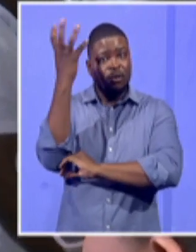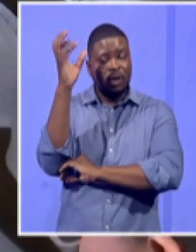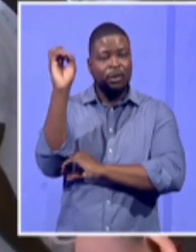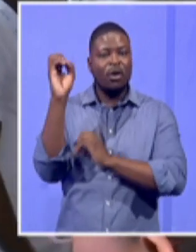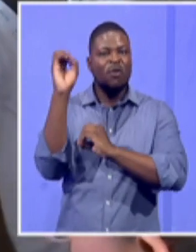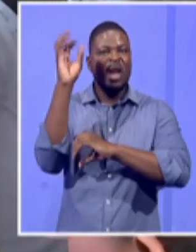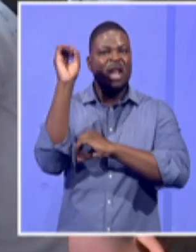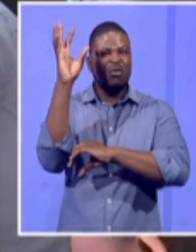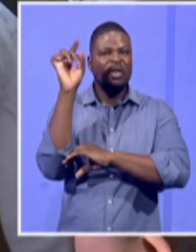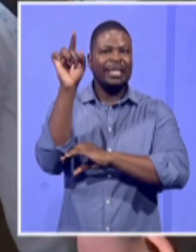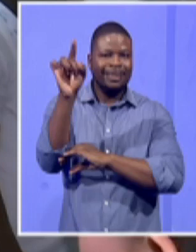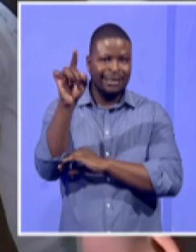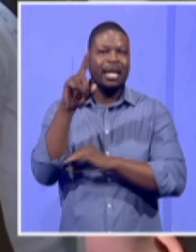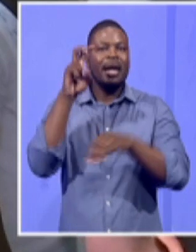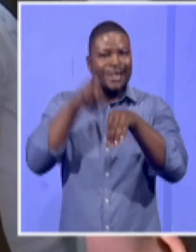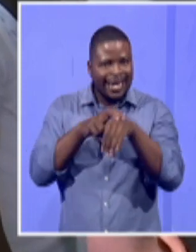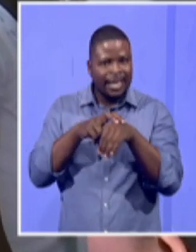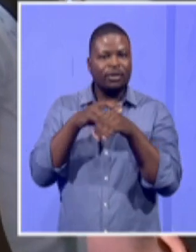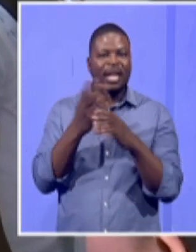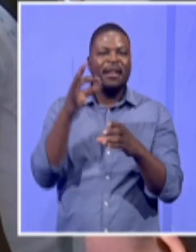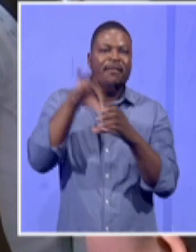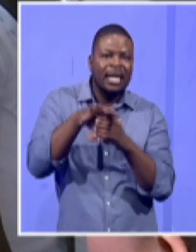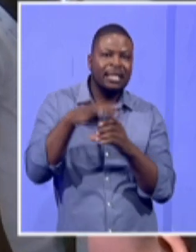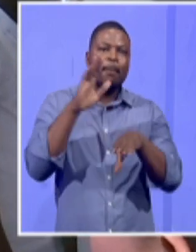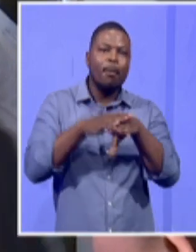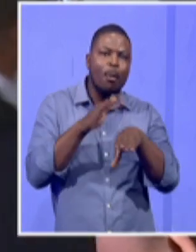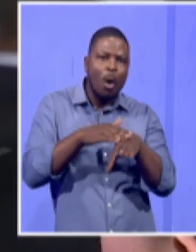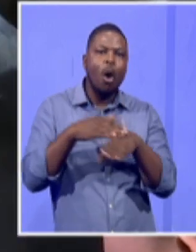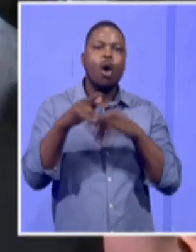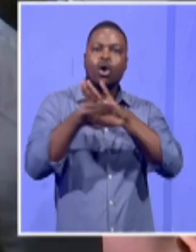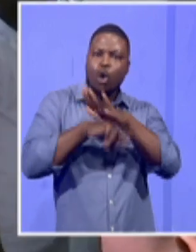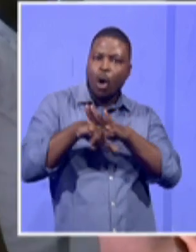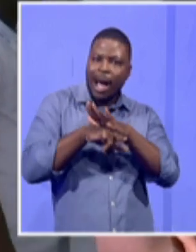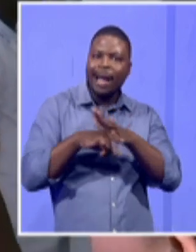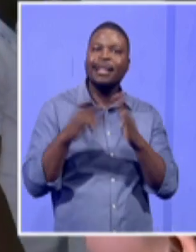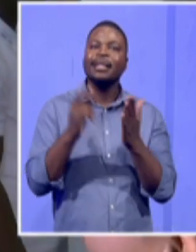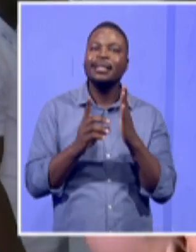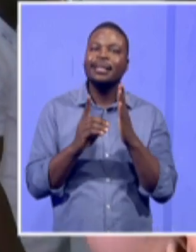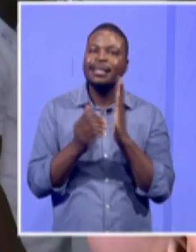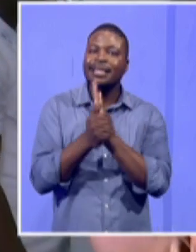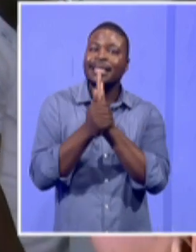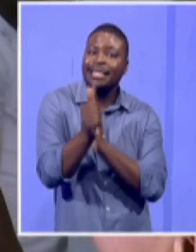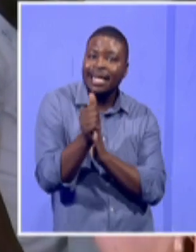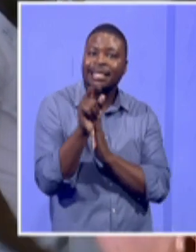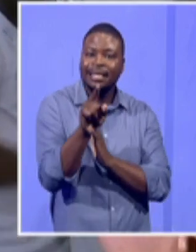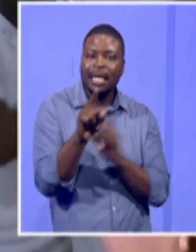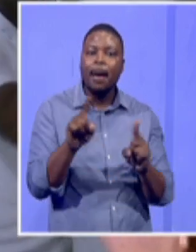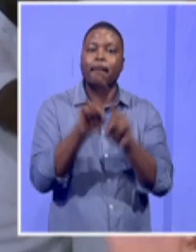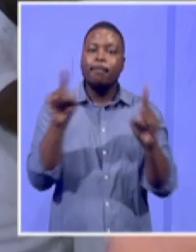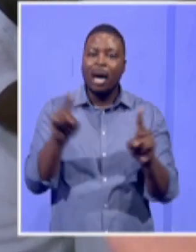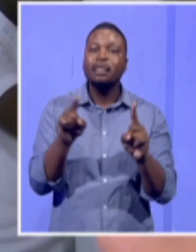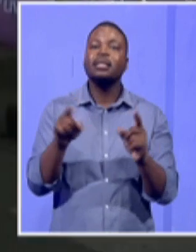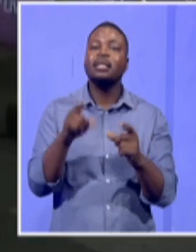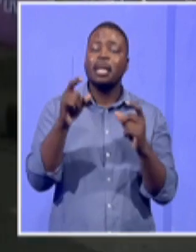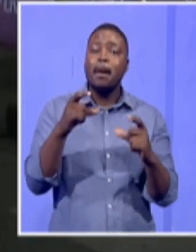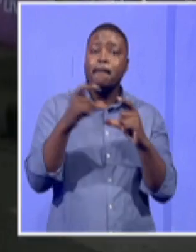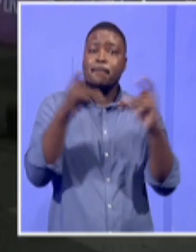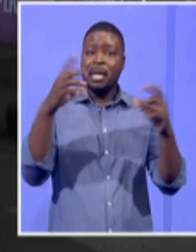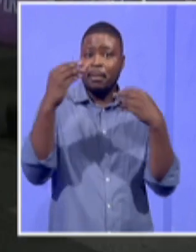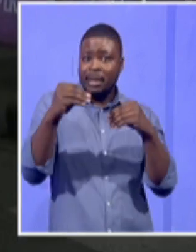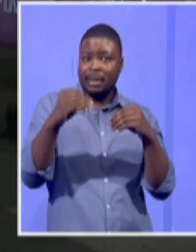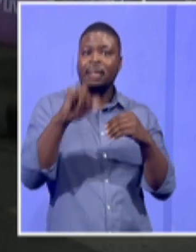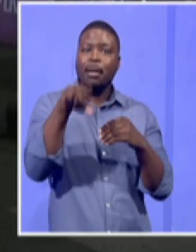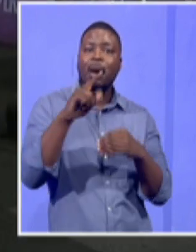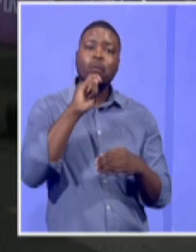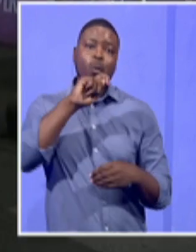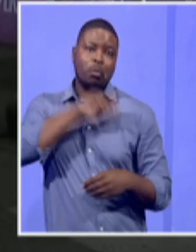need to invest locally, primarily in skills development, and we expect a bit of loyalty from big business here, in